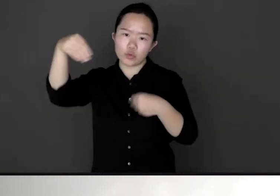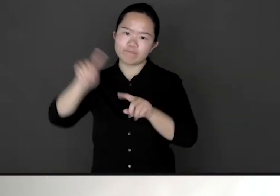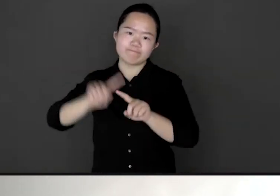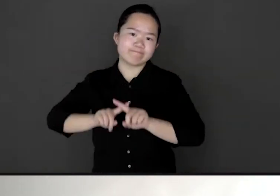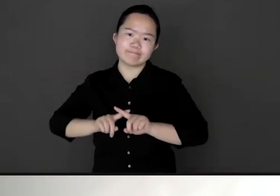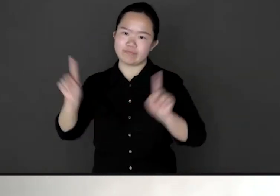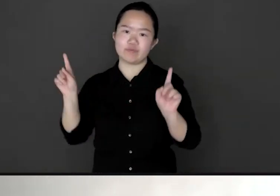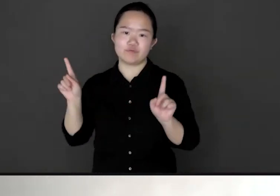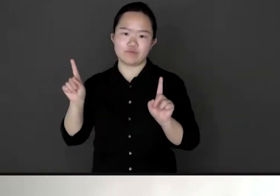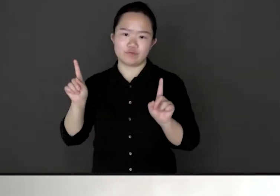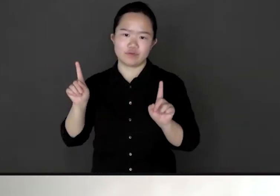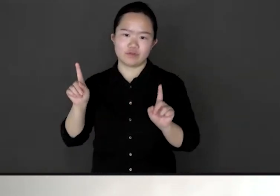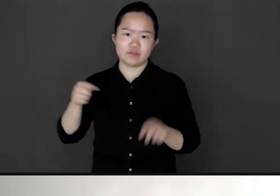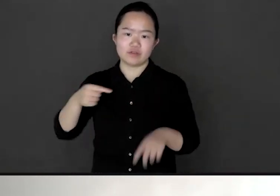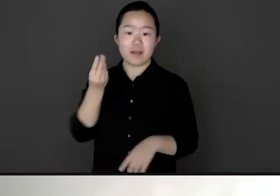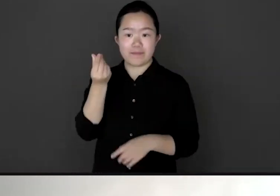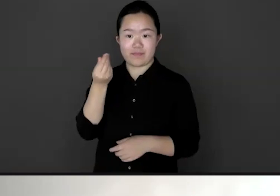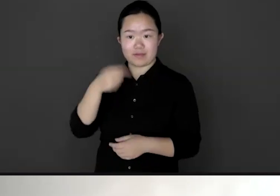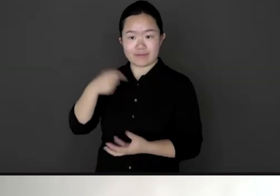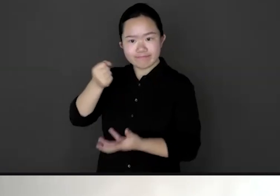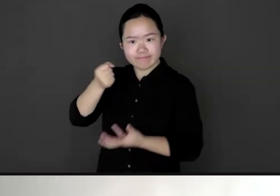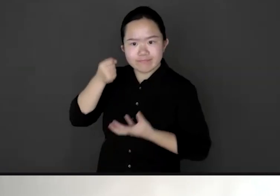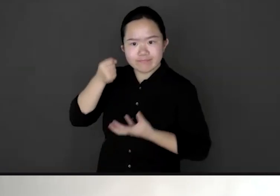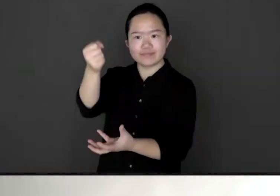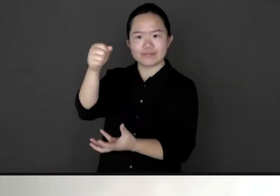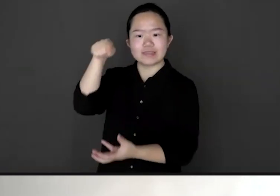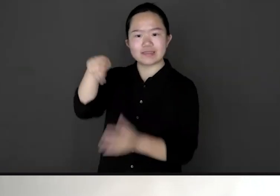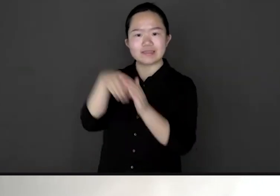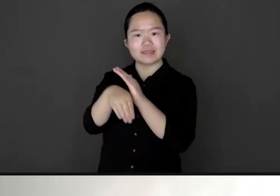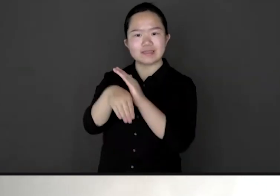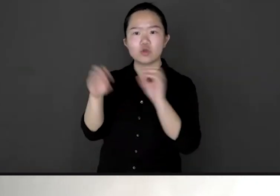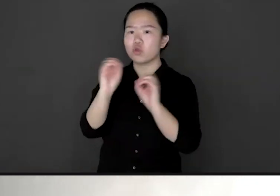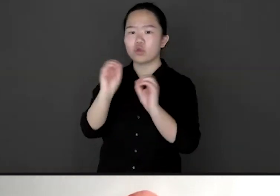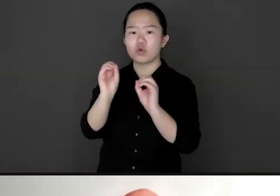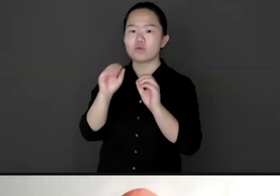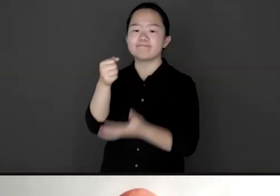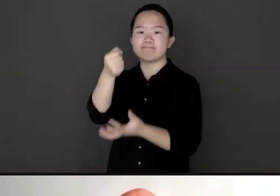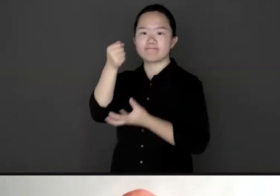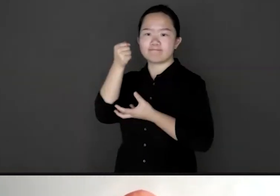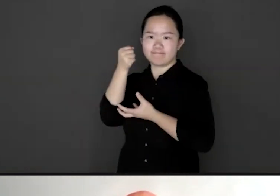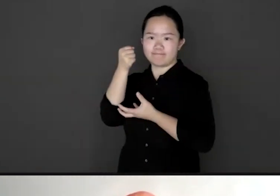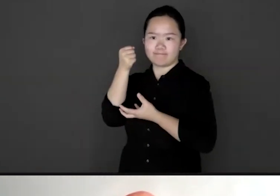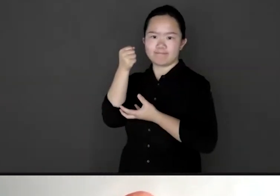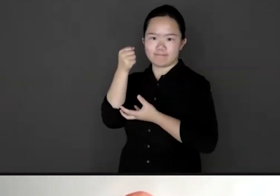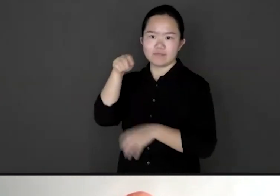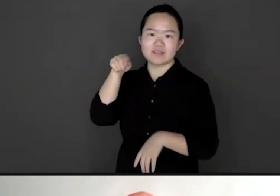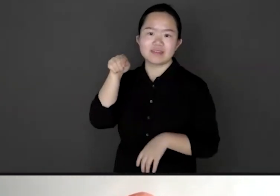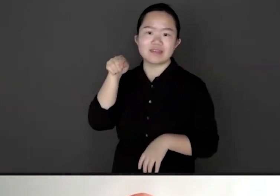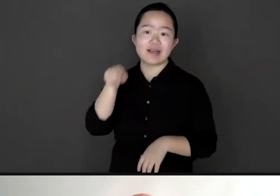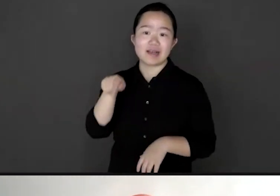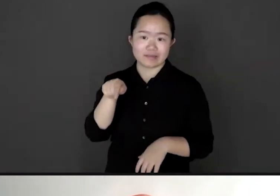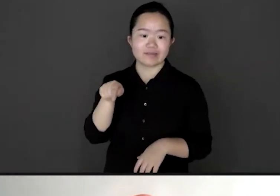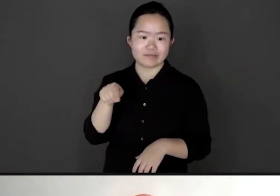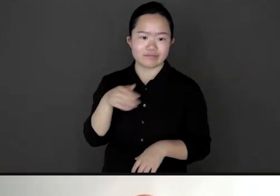be able to do it. And I think that's the gap. Every one of the tools, I can tell you, Adobe's auto tag API is